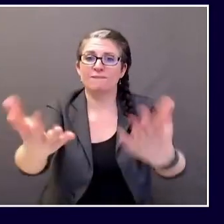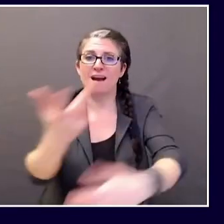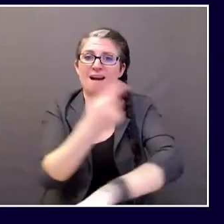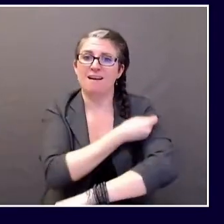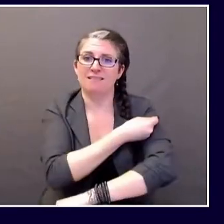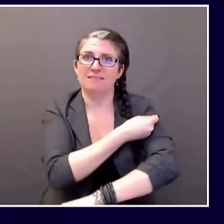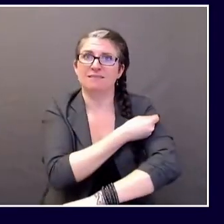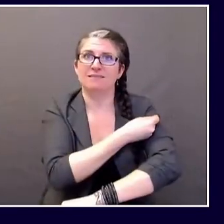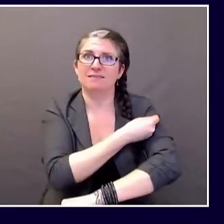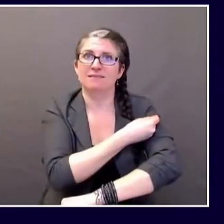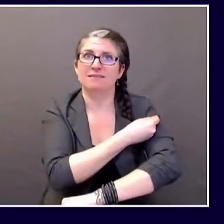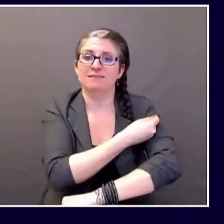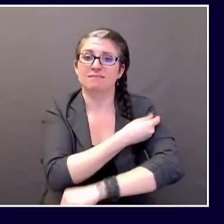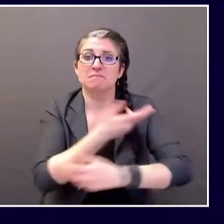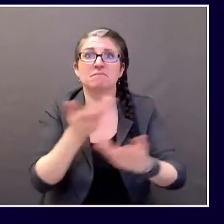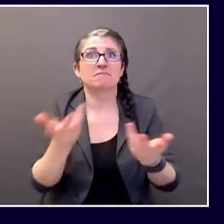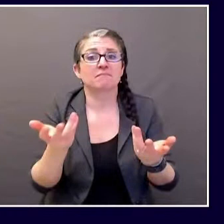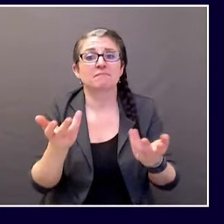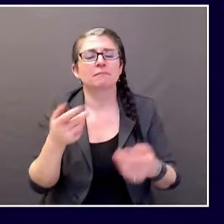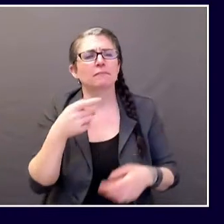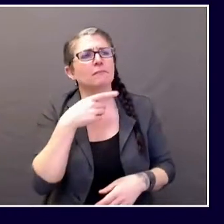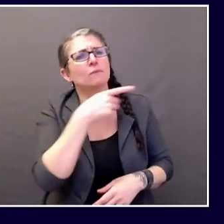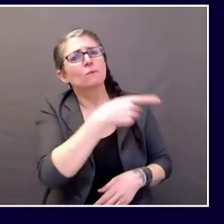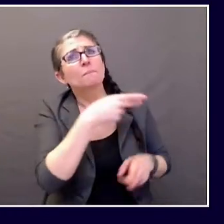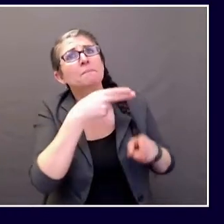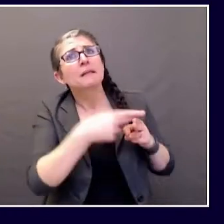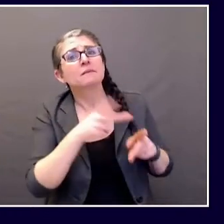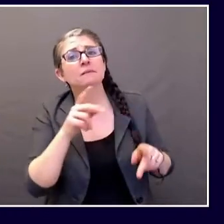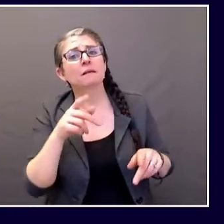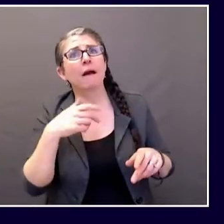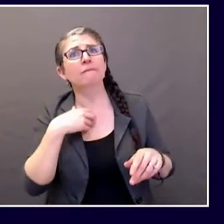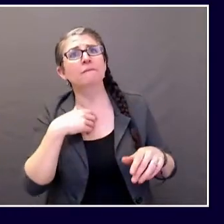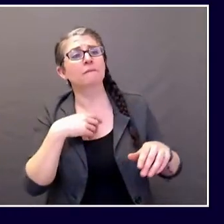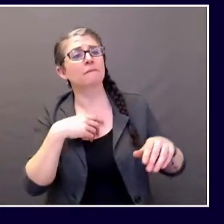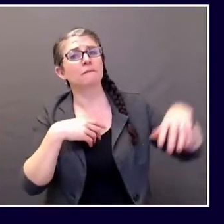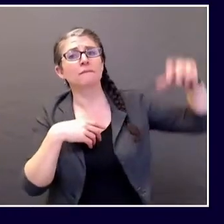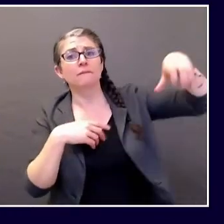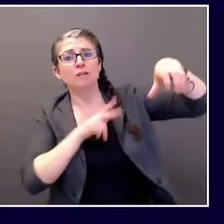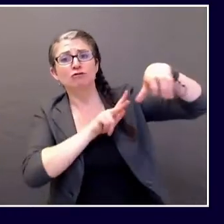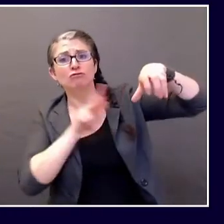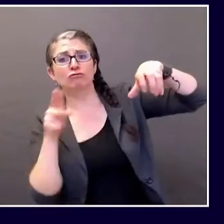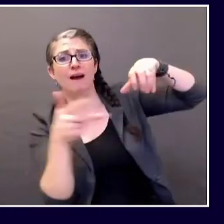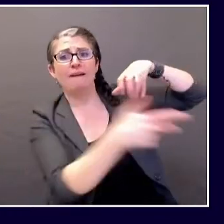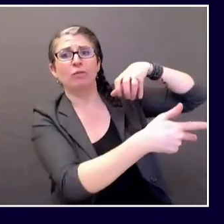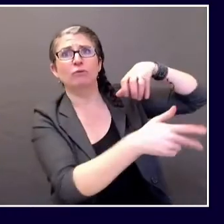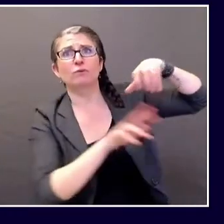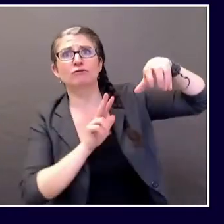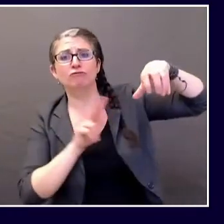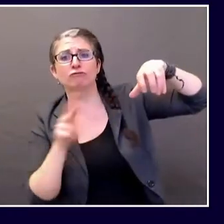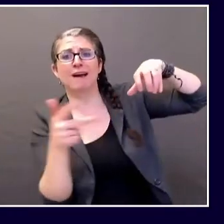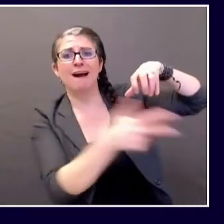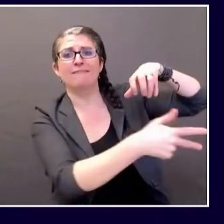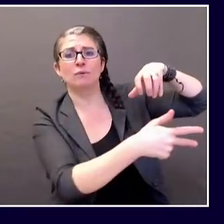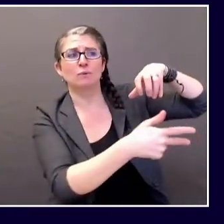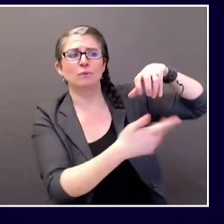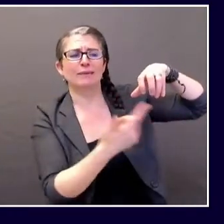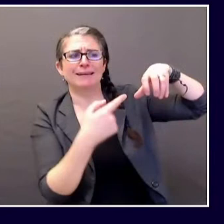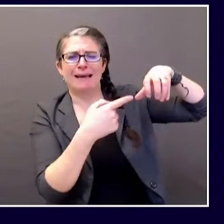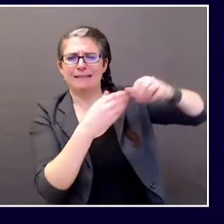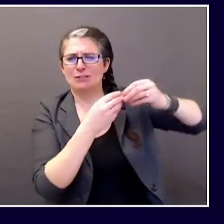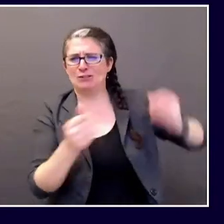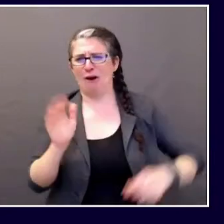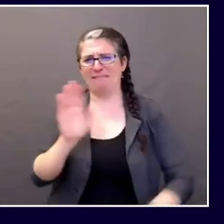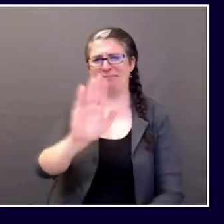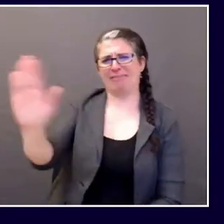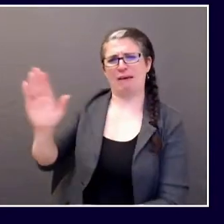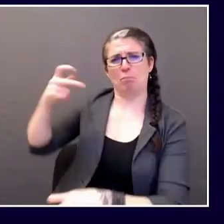making a drive to a pop-up or a drive-through may itself be a challenge. So those plans are underway, and that is one